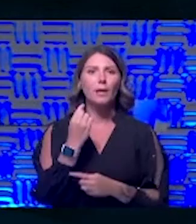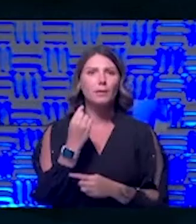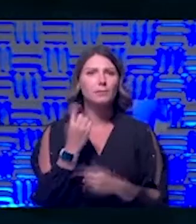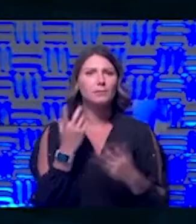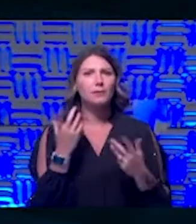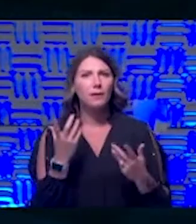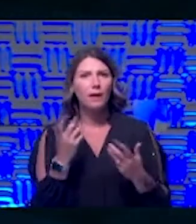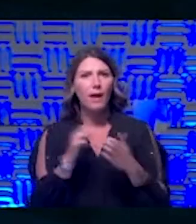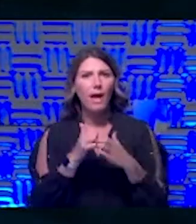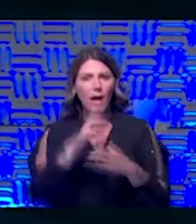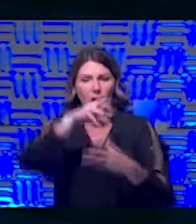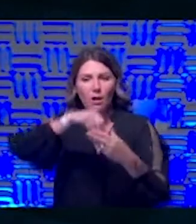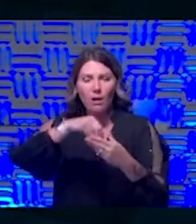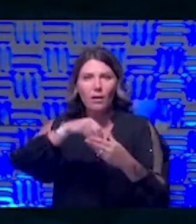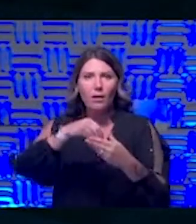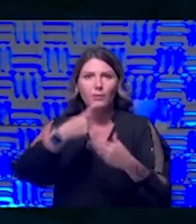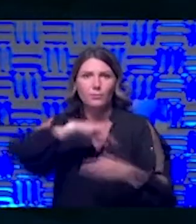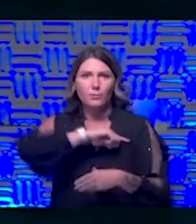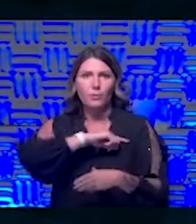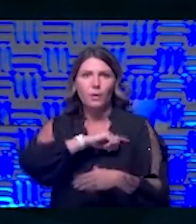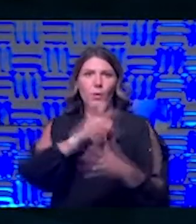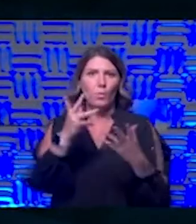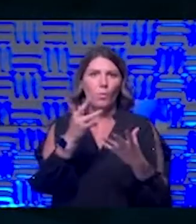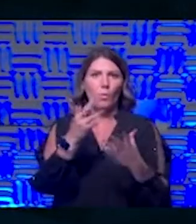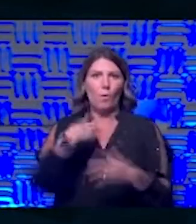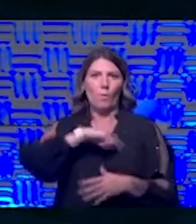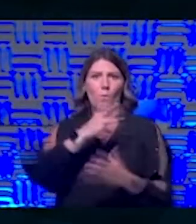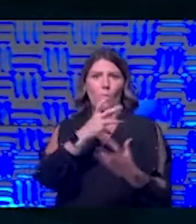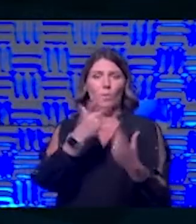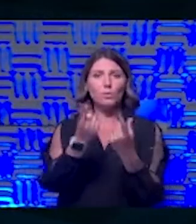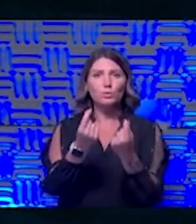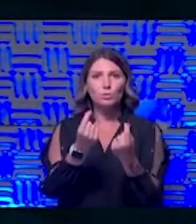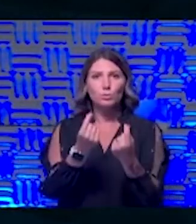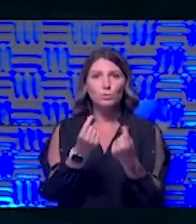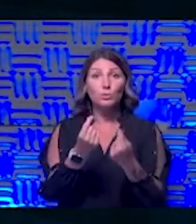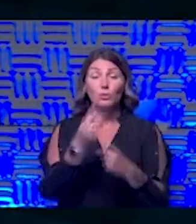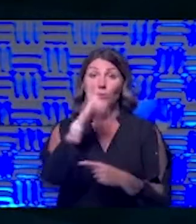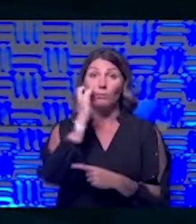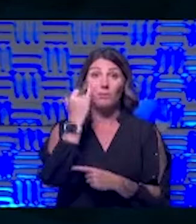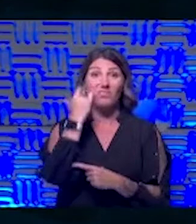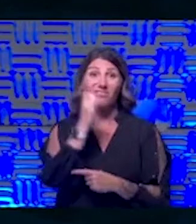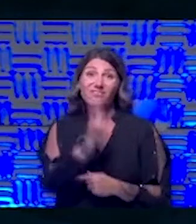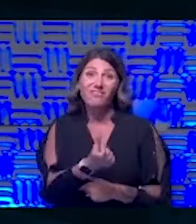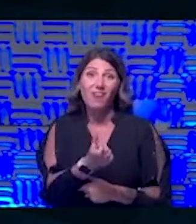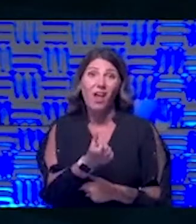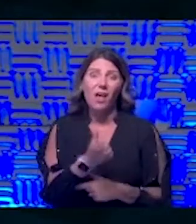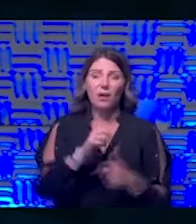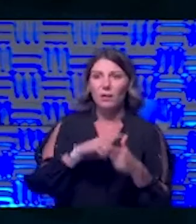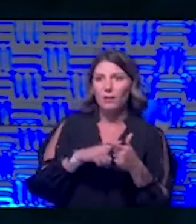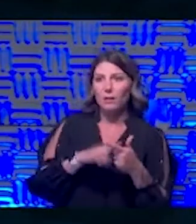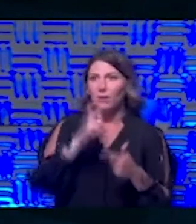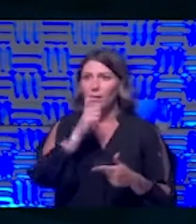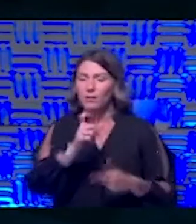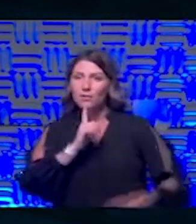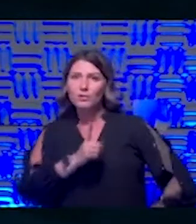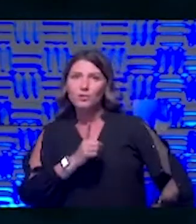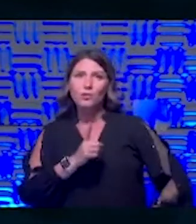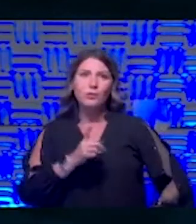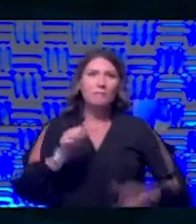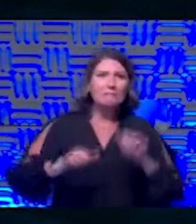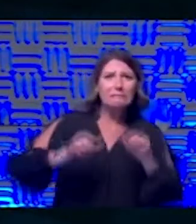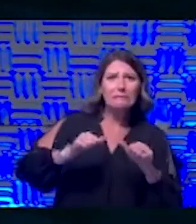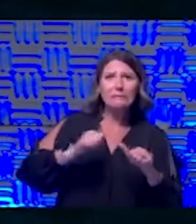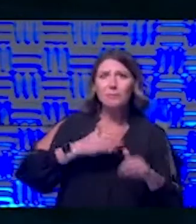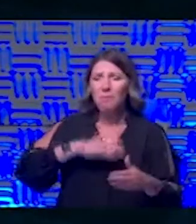how engaged are we going to be? What are we going to do? Because otherwise, the uncertainty and wondering, well, what does my spouse